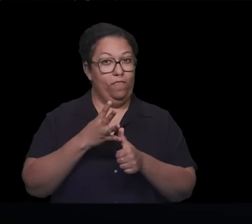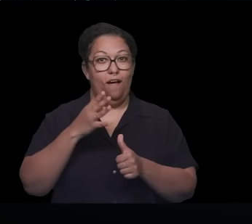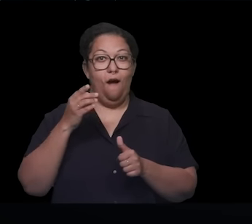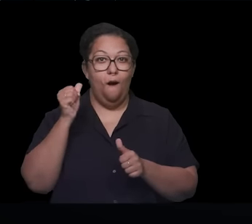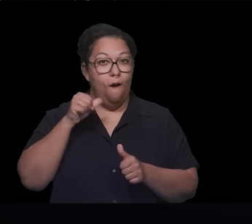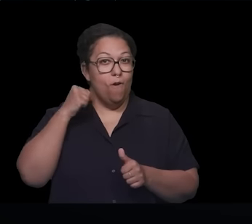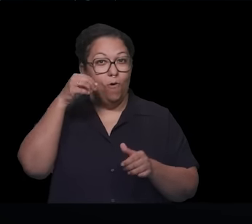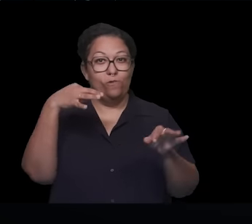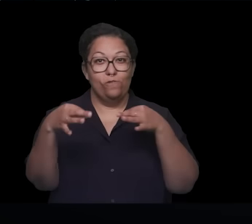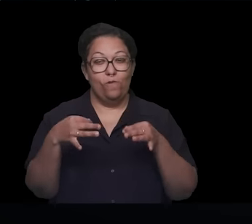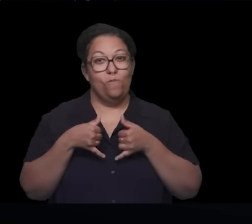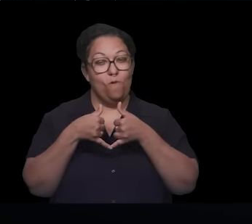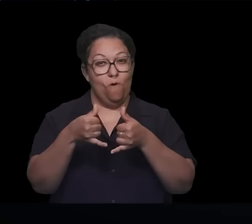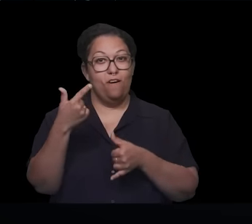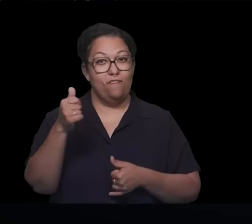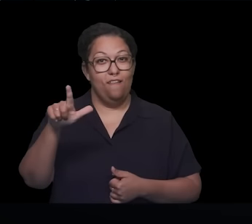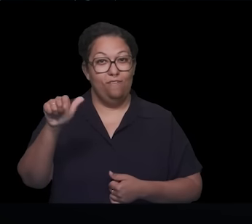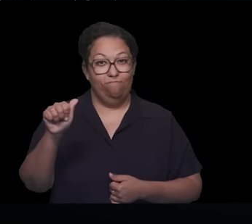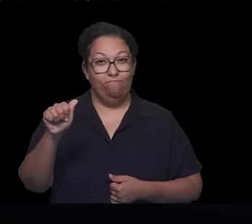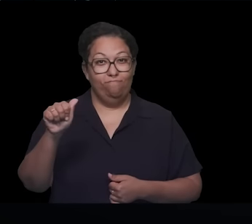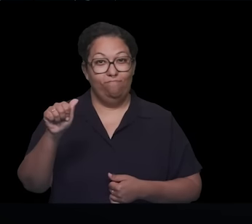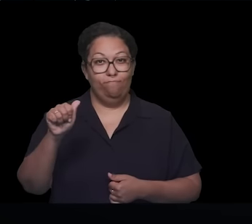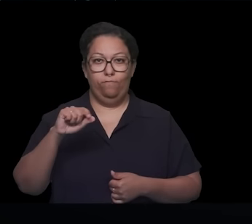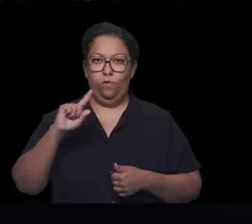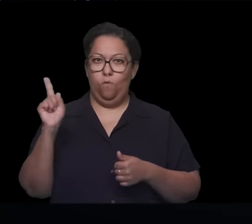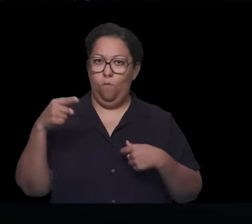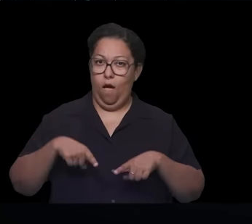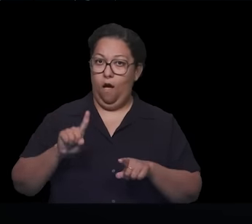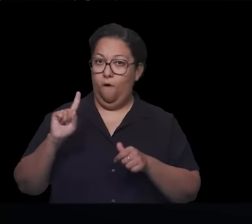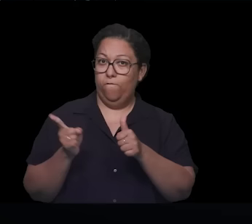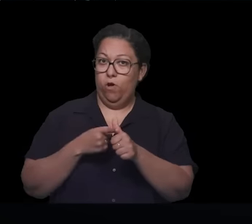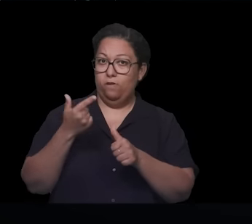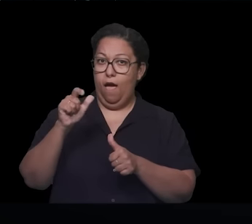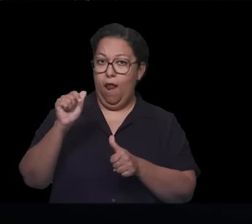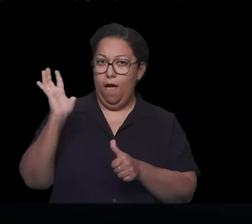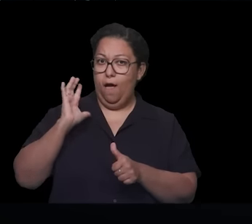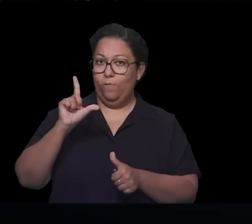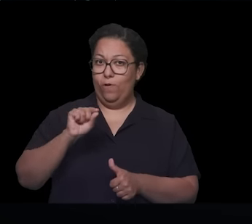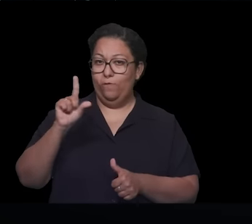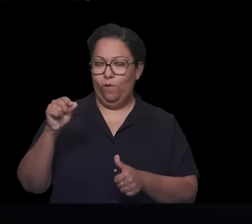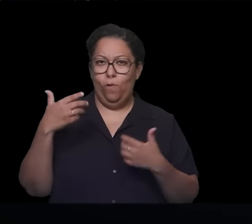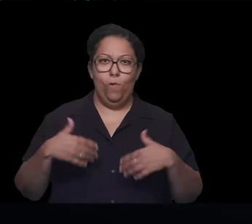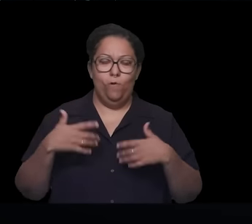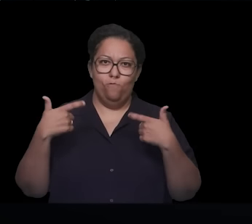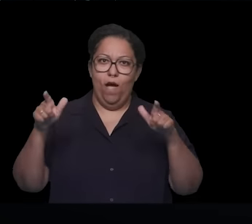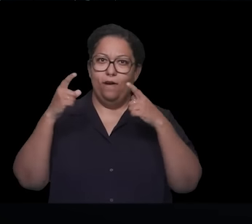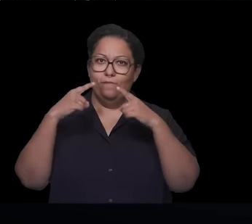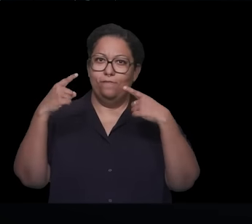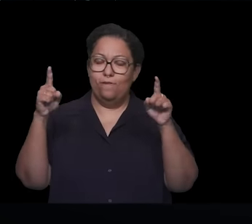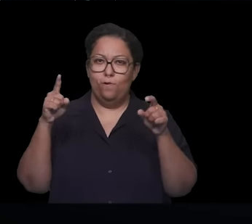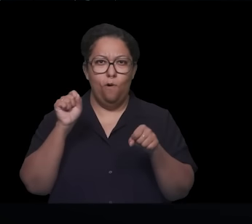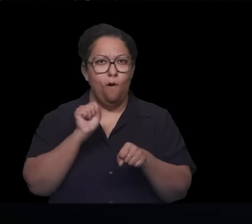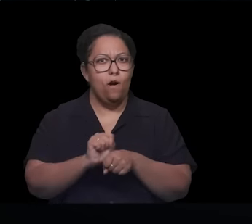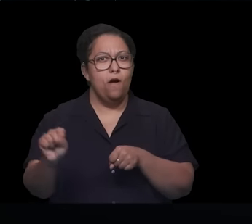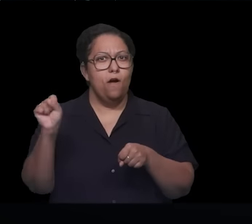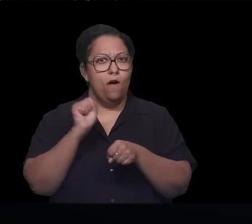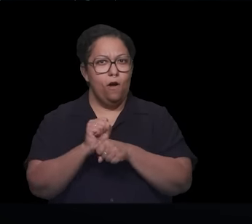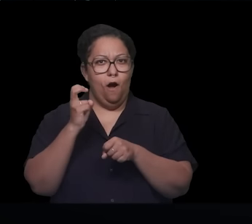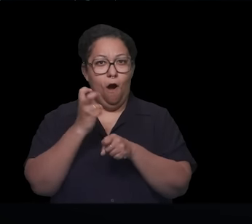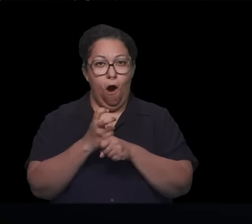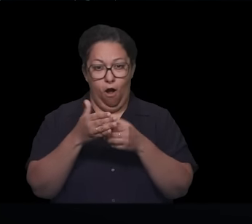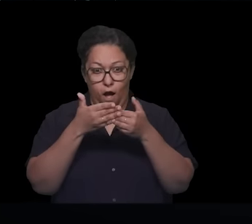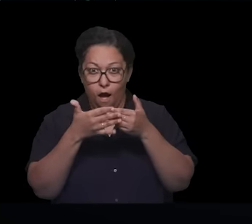to the 4th Audio Description Awards Gala. While our first gala was a great success, we've worked hard to